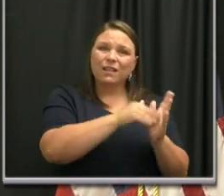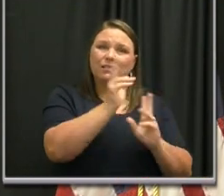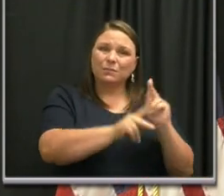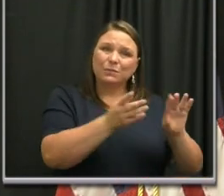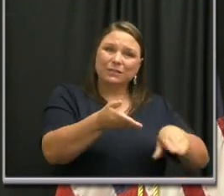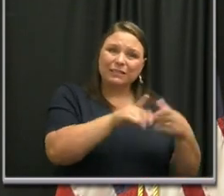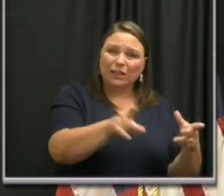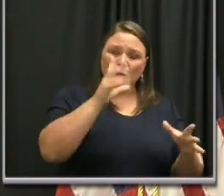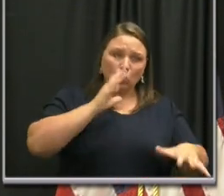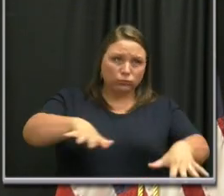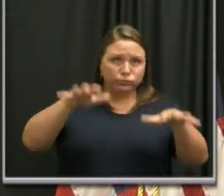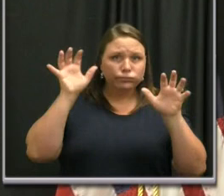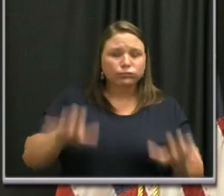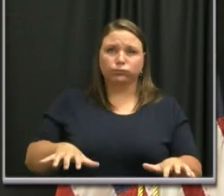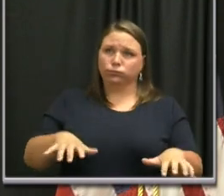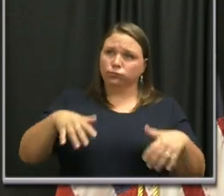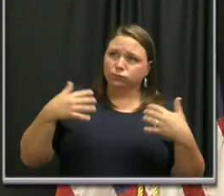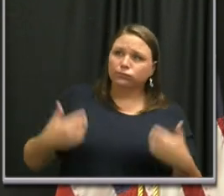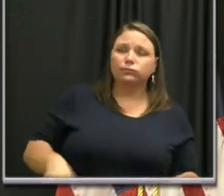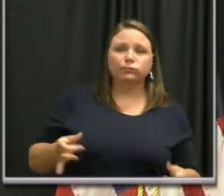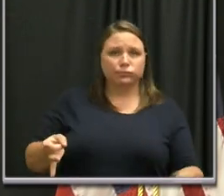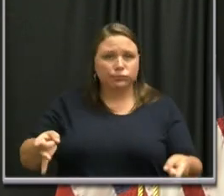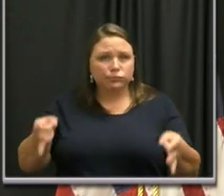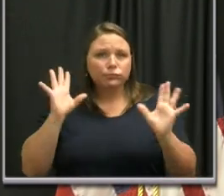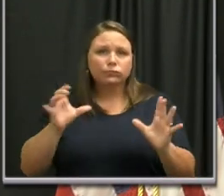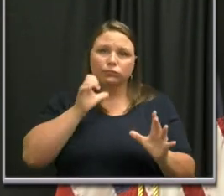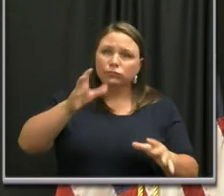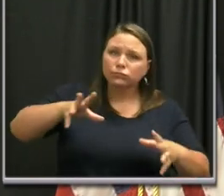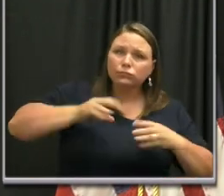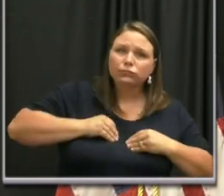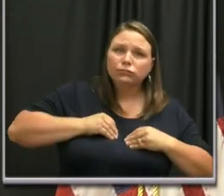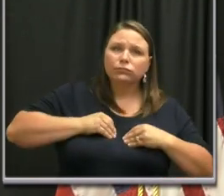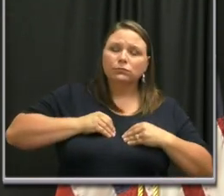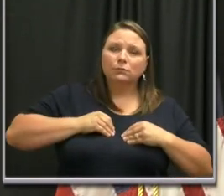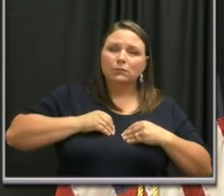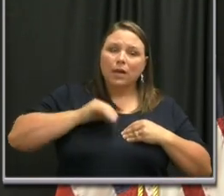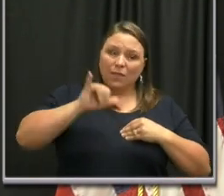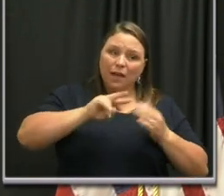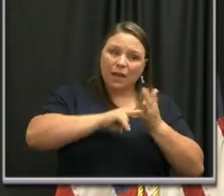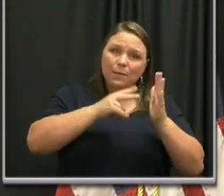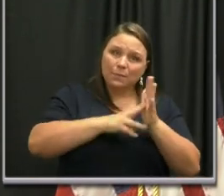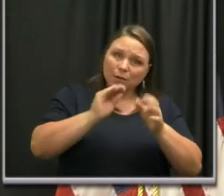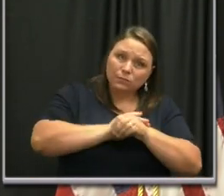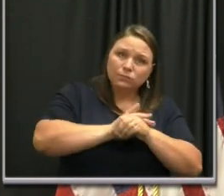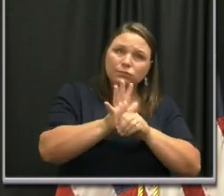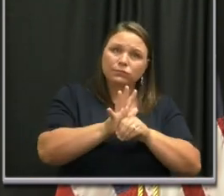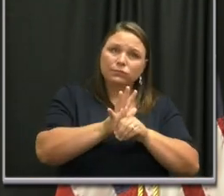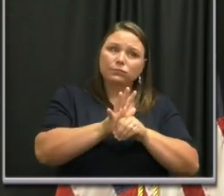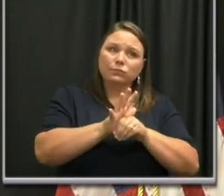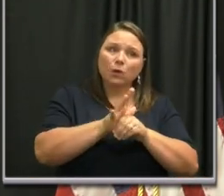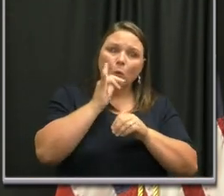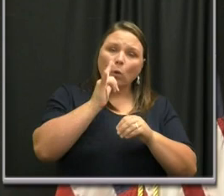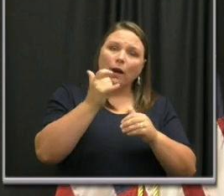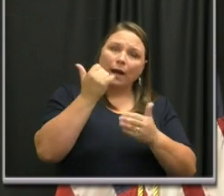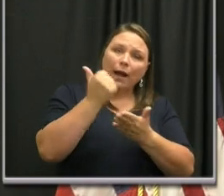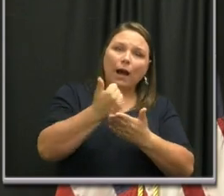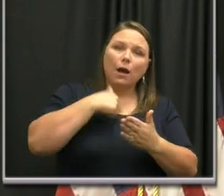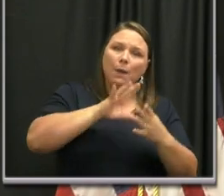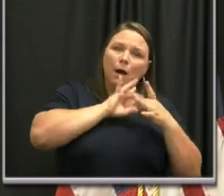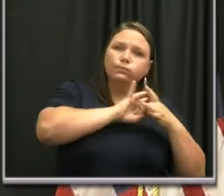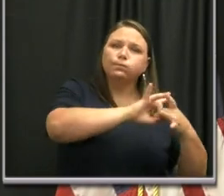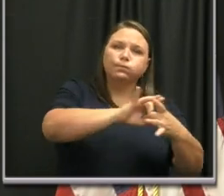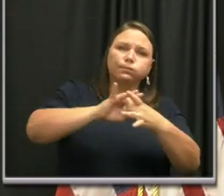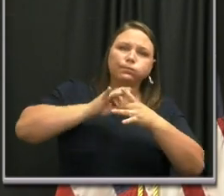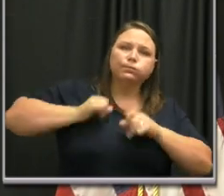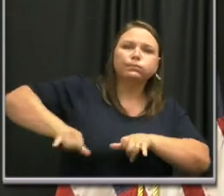be so shocking, so jarring, so unacceptable that the fight against COVID-19 would have galvanized our nation in a way that